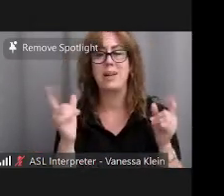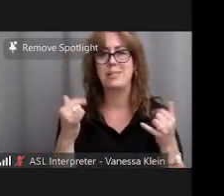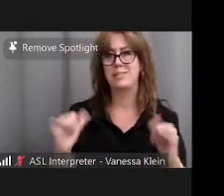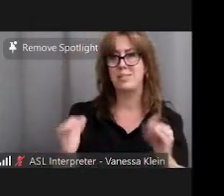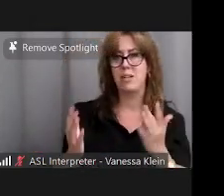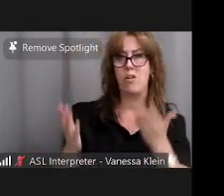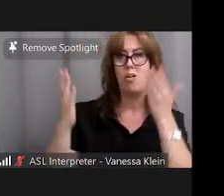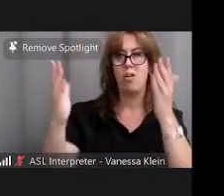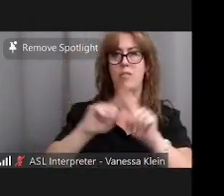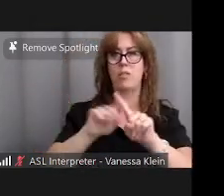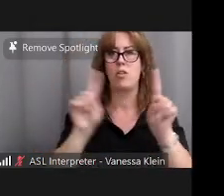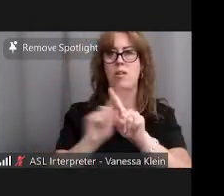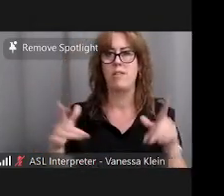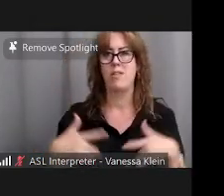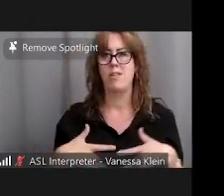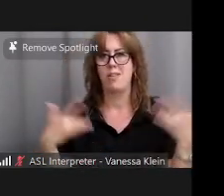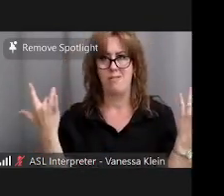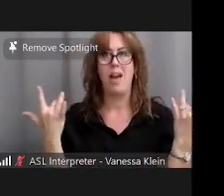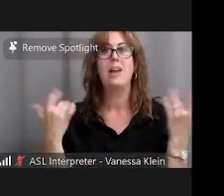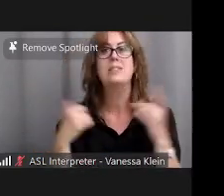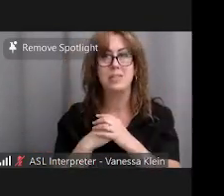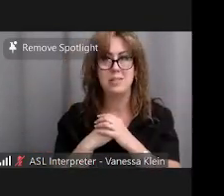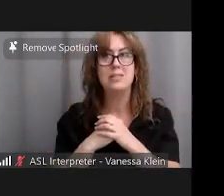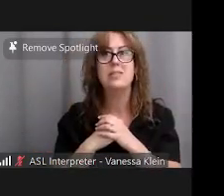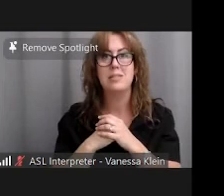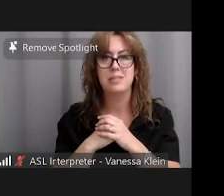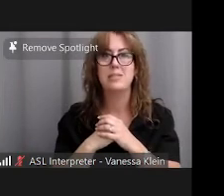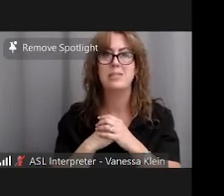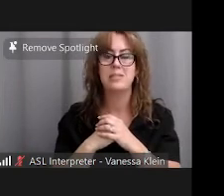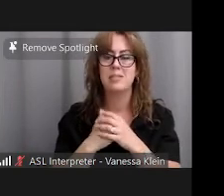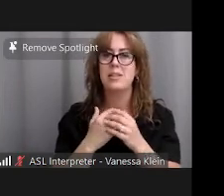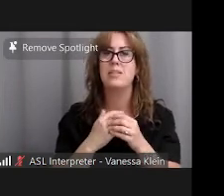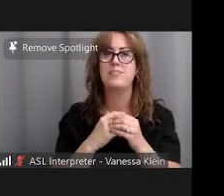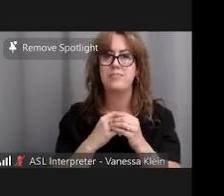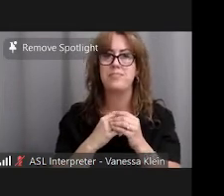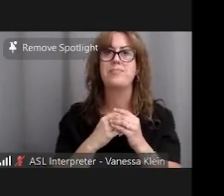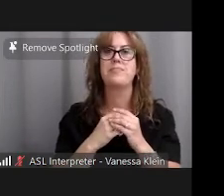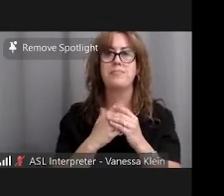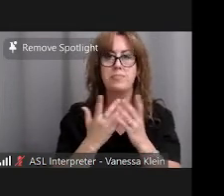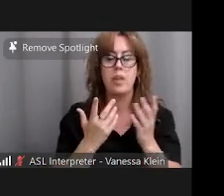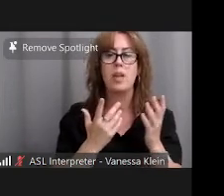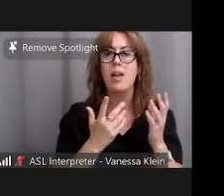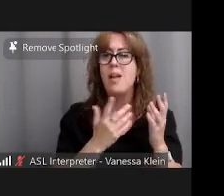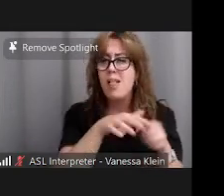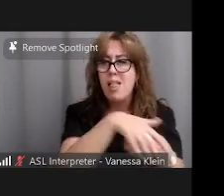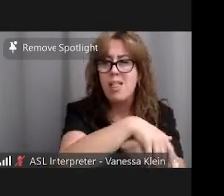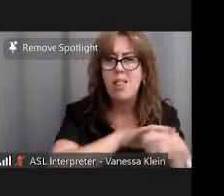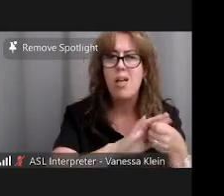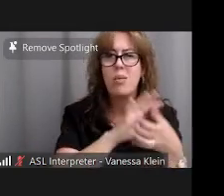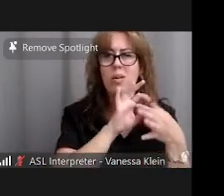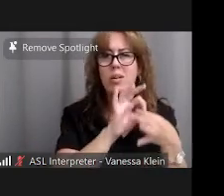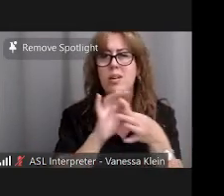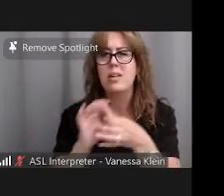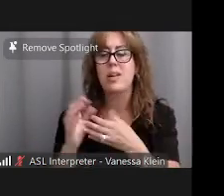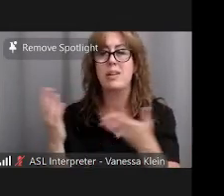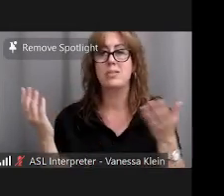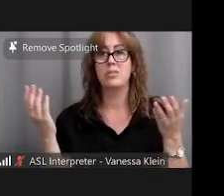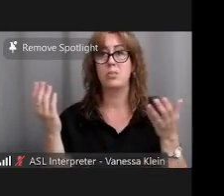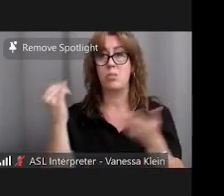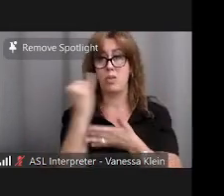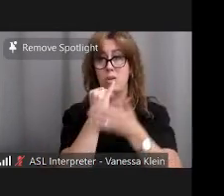number of events through some engagement, local connection with artists here in New